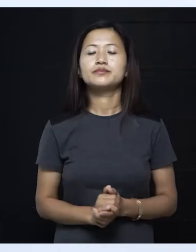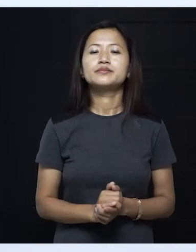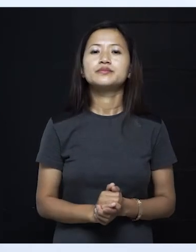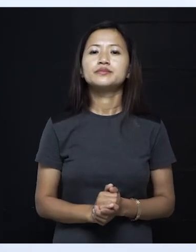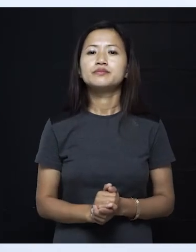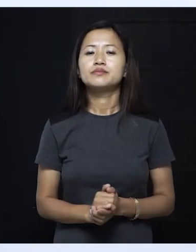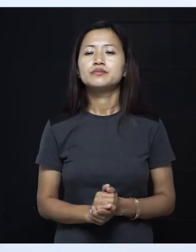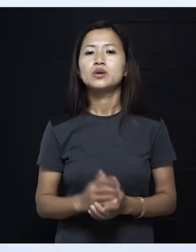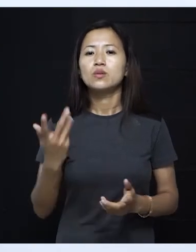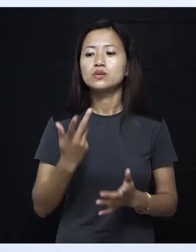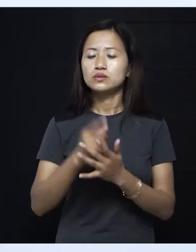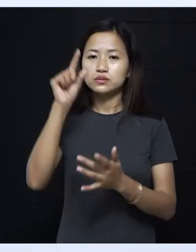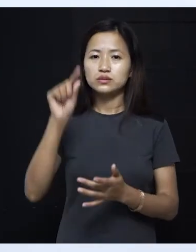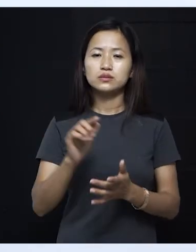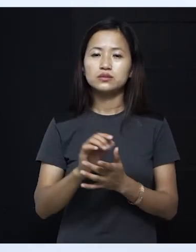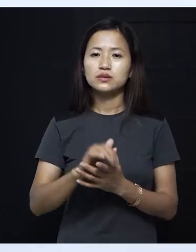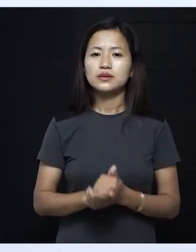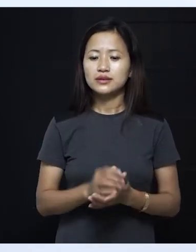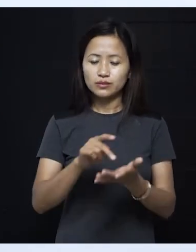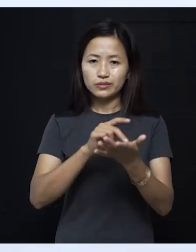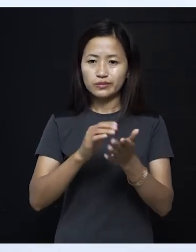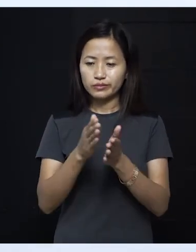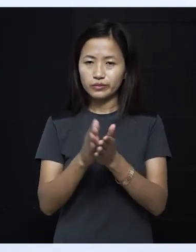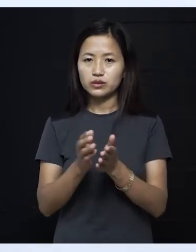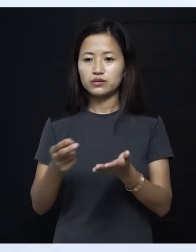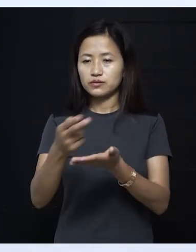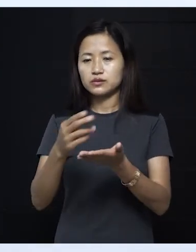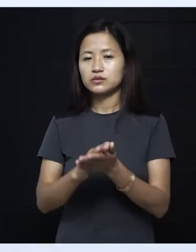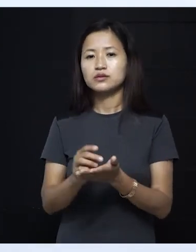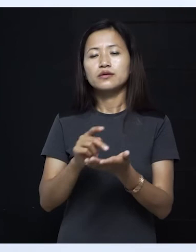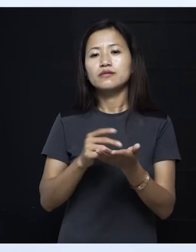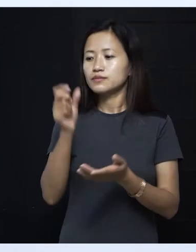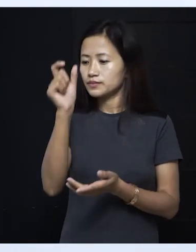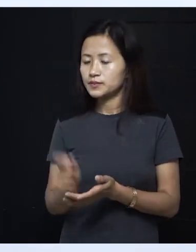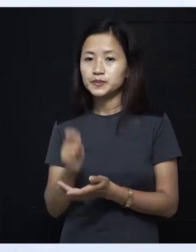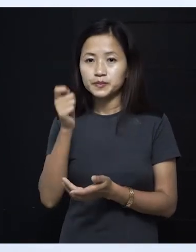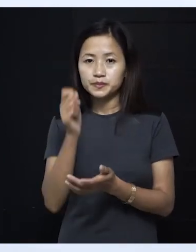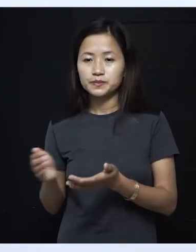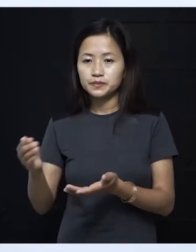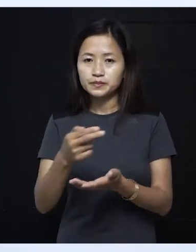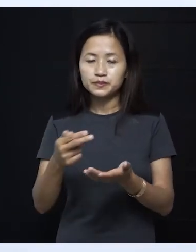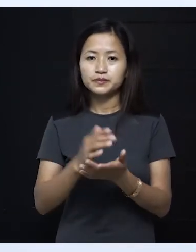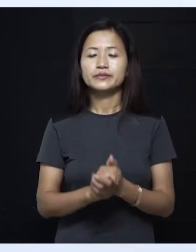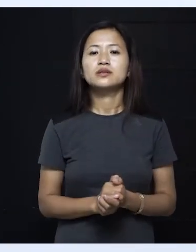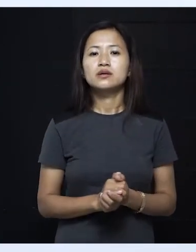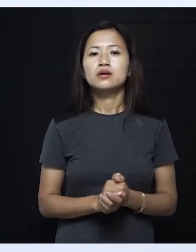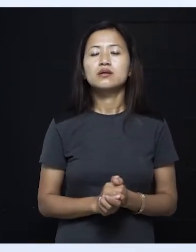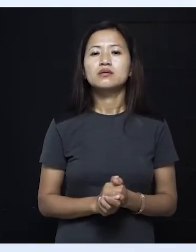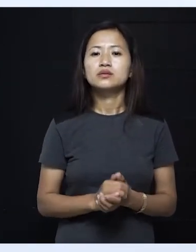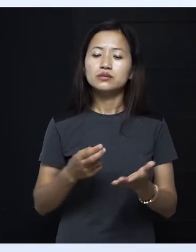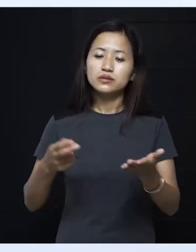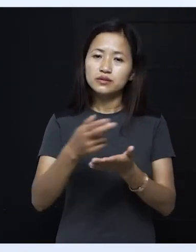zamindar. And what he will do is he will give a small part of his field to the farmers. The farmers, they will cultivate that field.